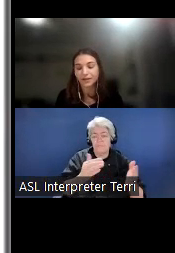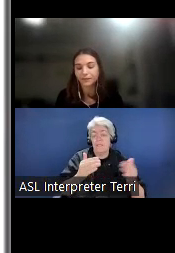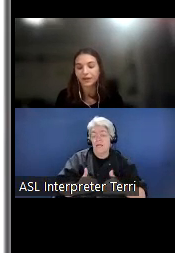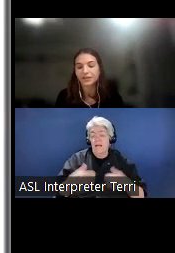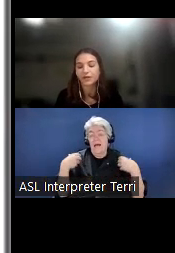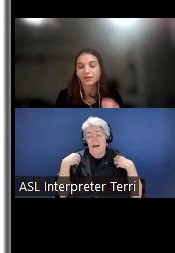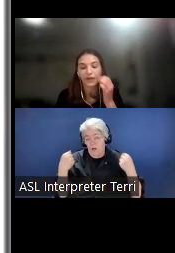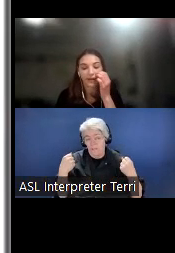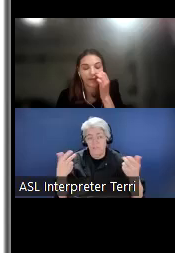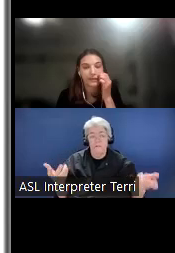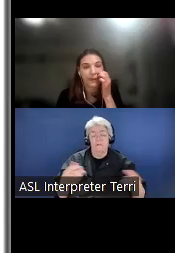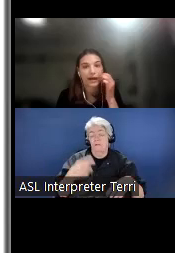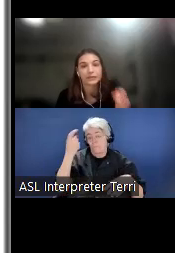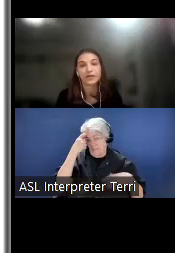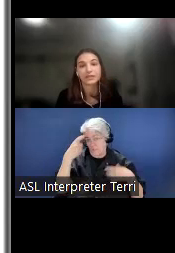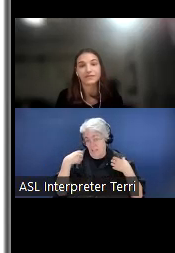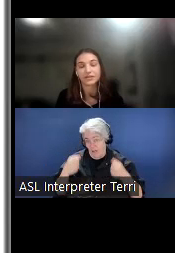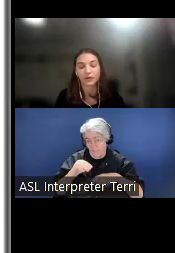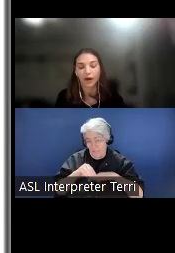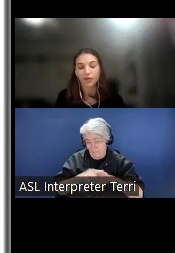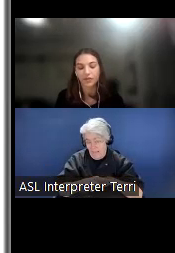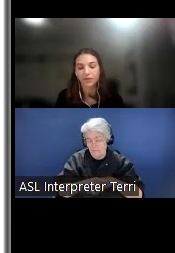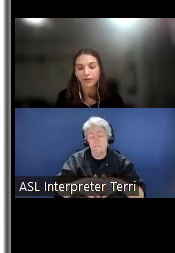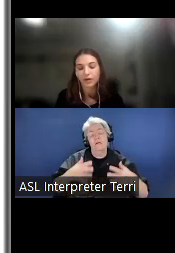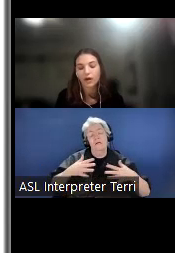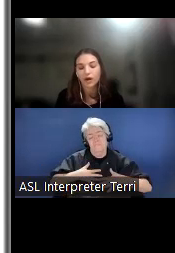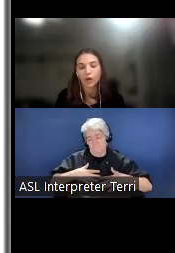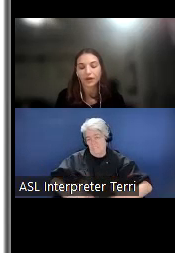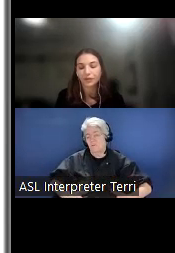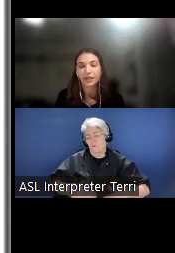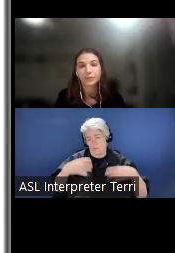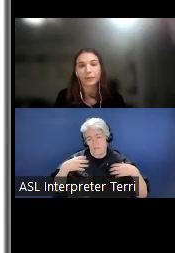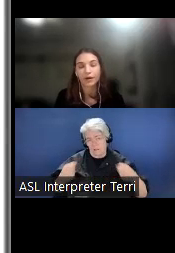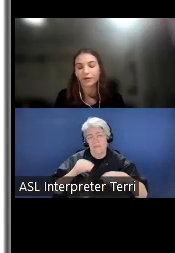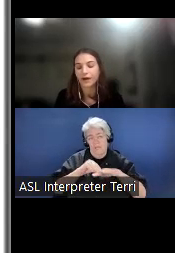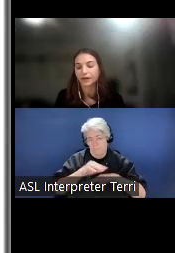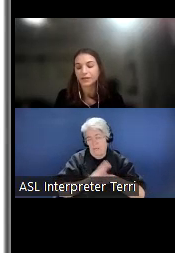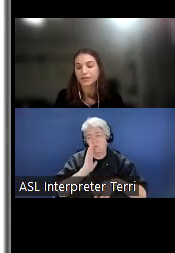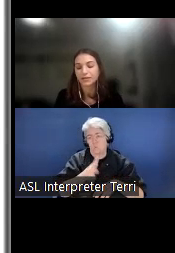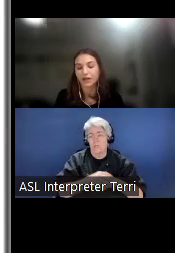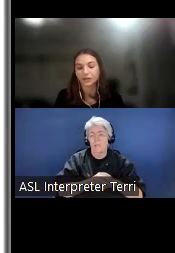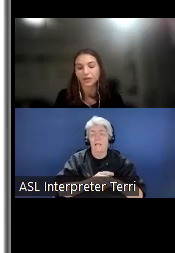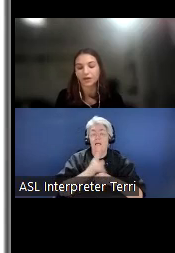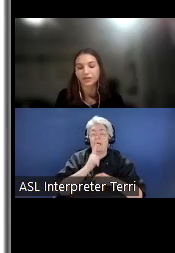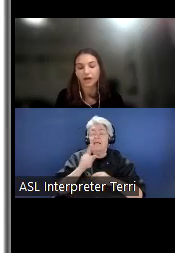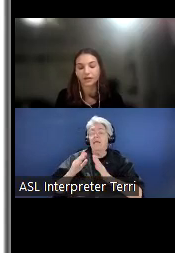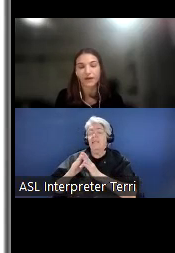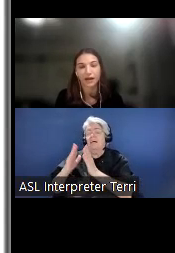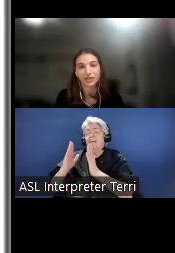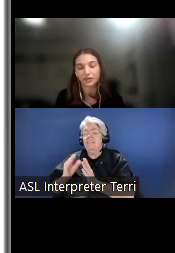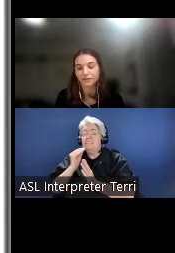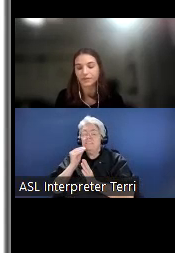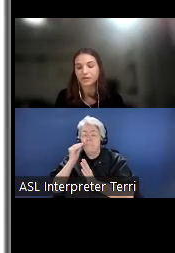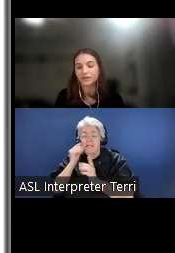is impacted, it's also likely to impact a person's physical health. According to an Intimate Partner Violence and Sexual Assault and